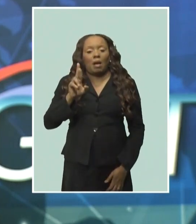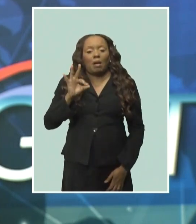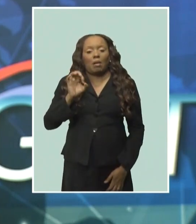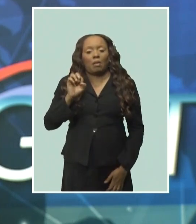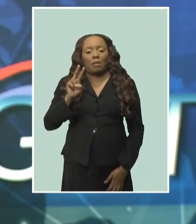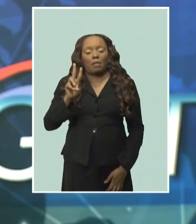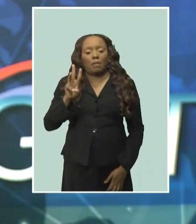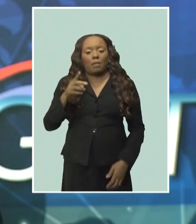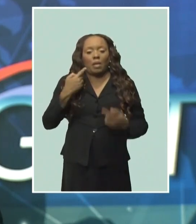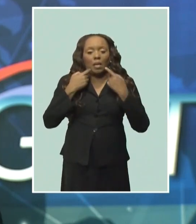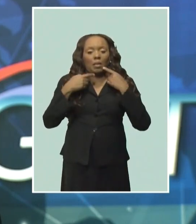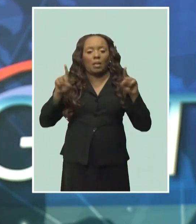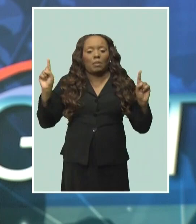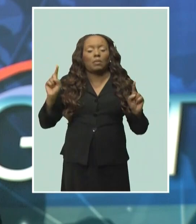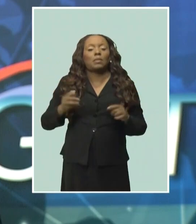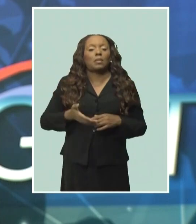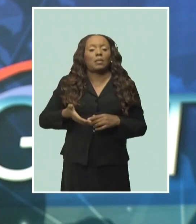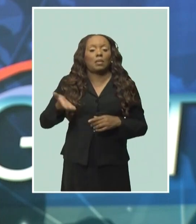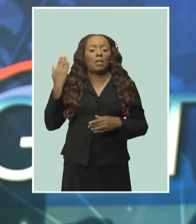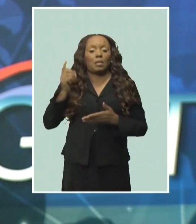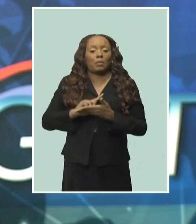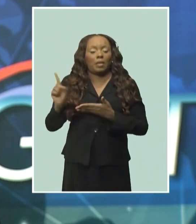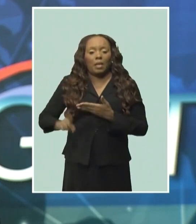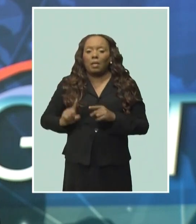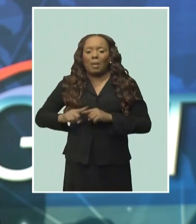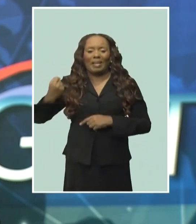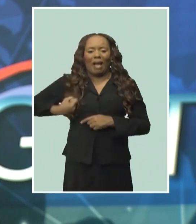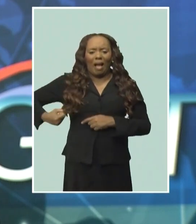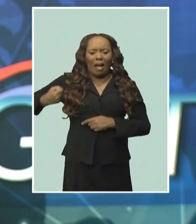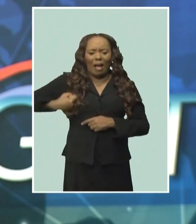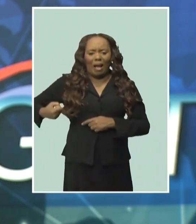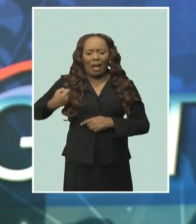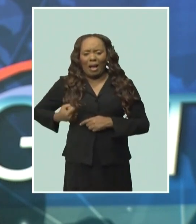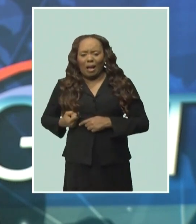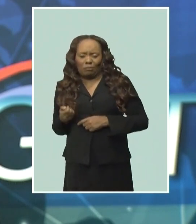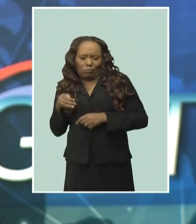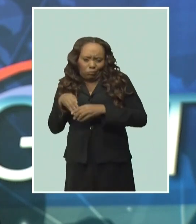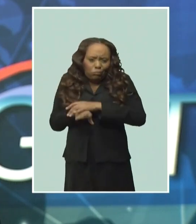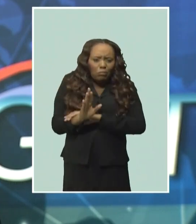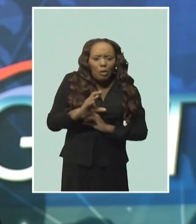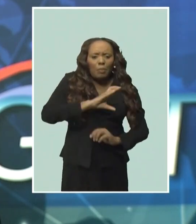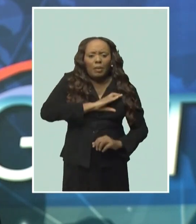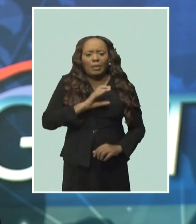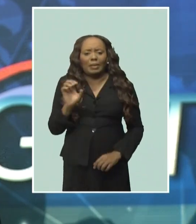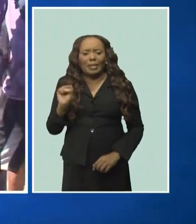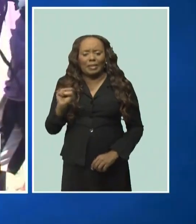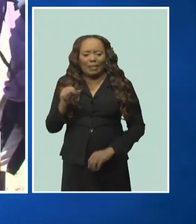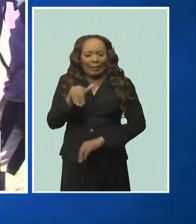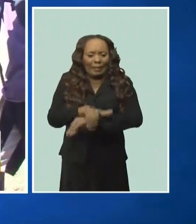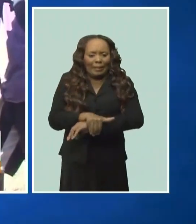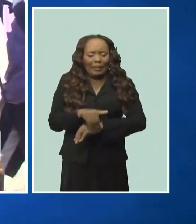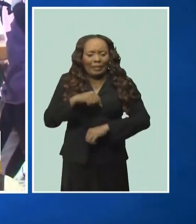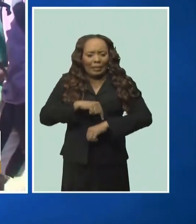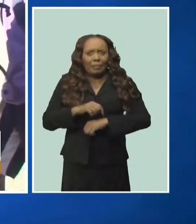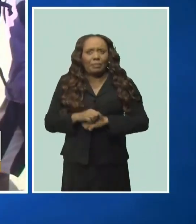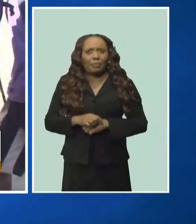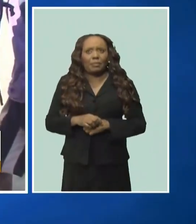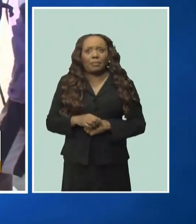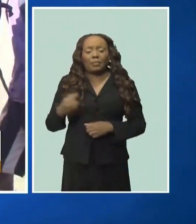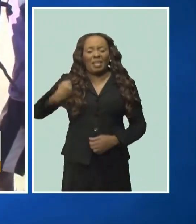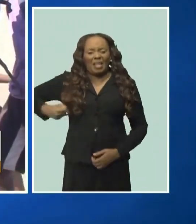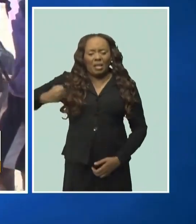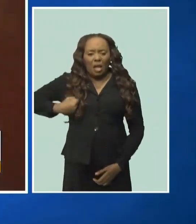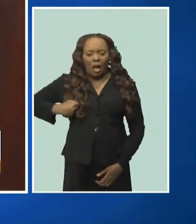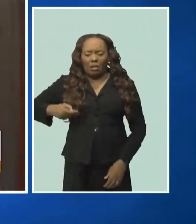but gangs have continued to attack police stations and other state institutions at night. They say they are in charge,